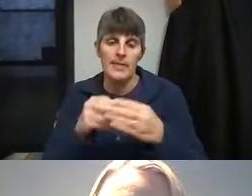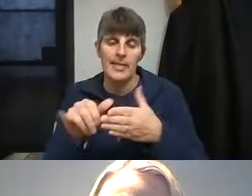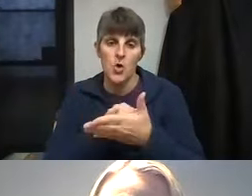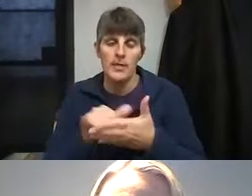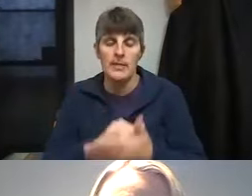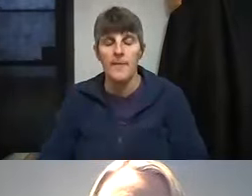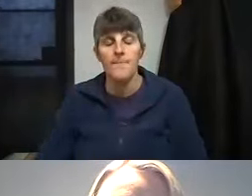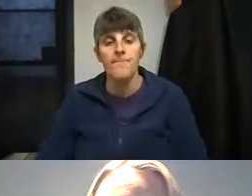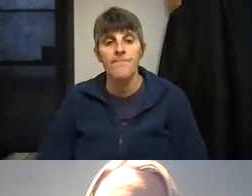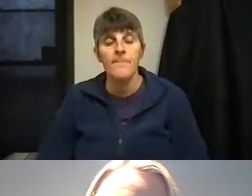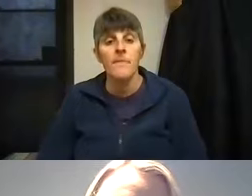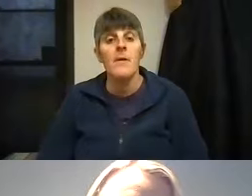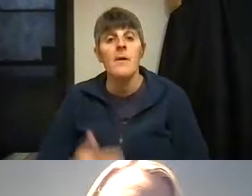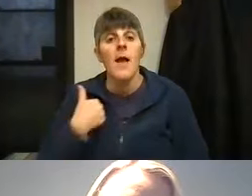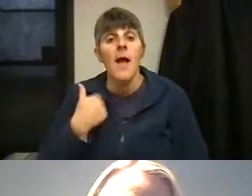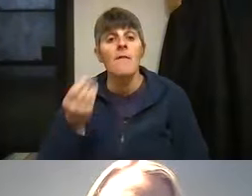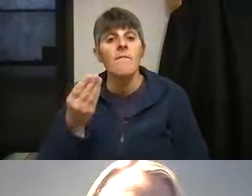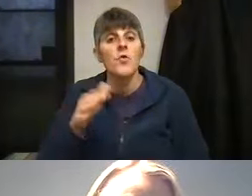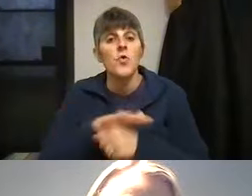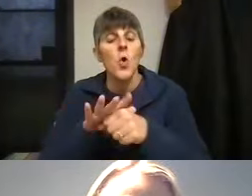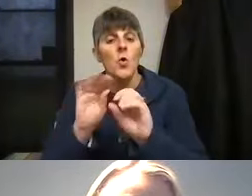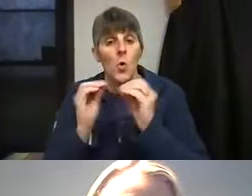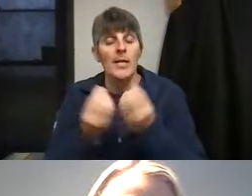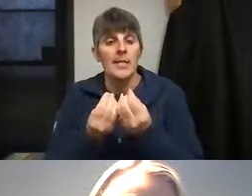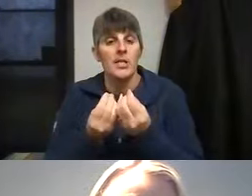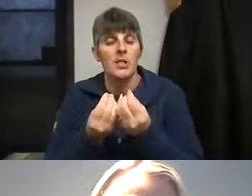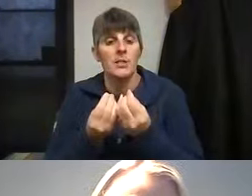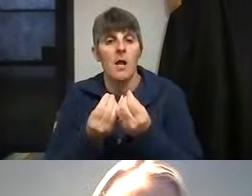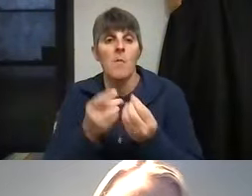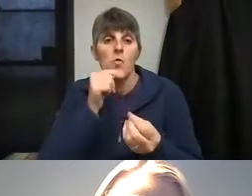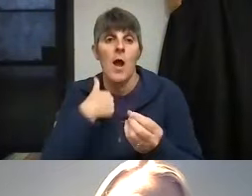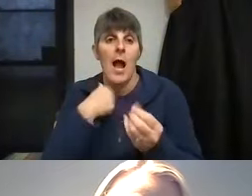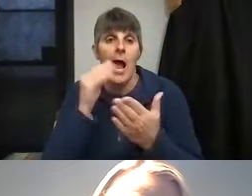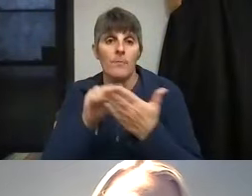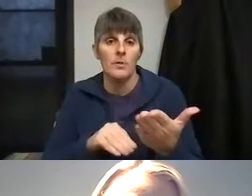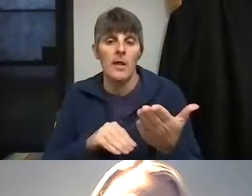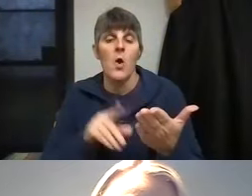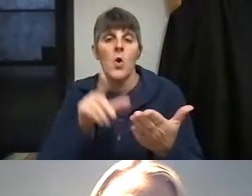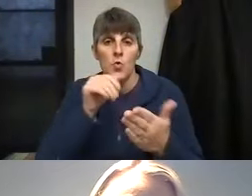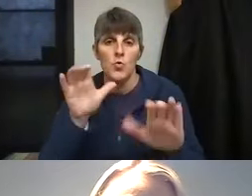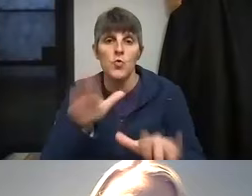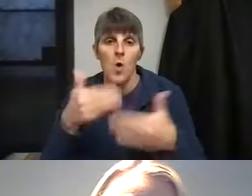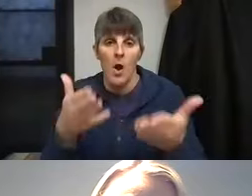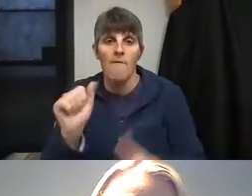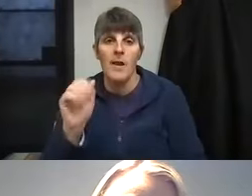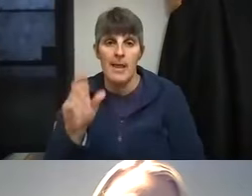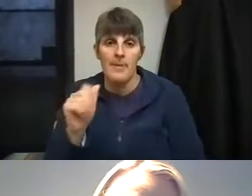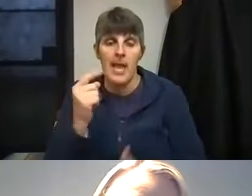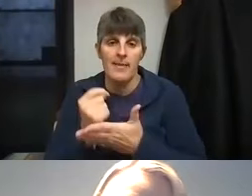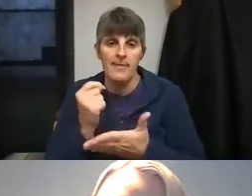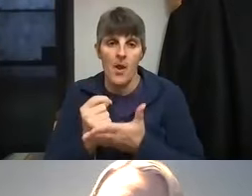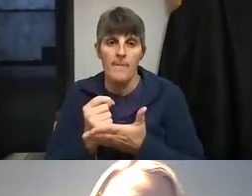State. There are a few local organizations who I listed who do offer ABA